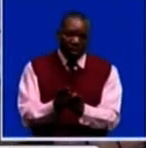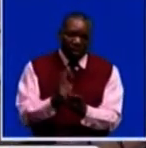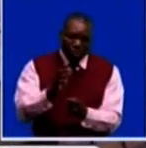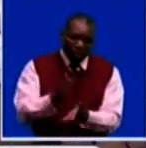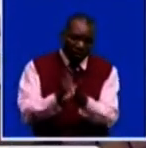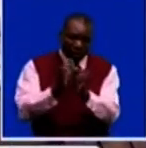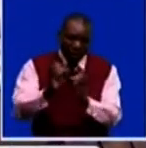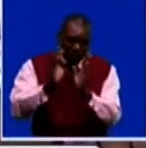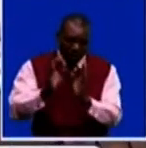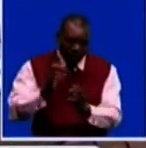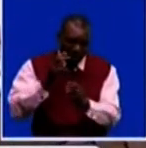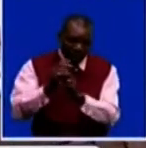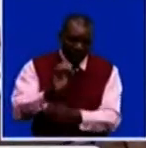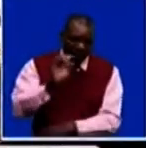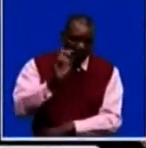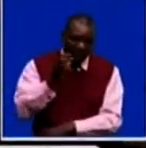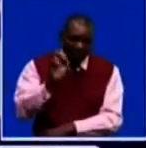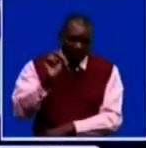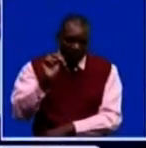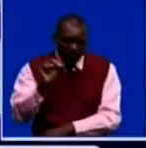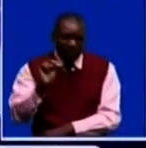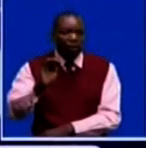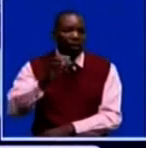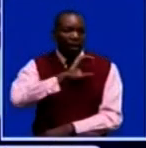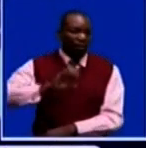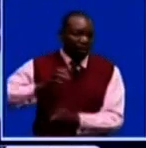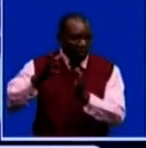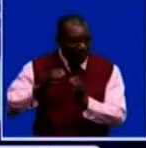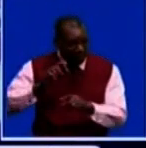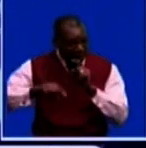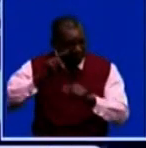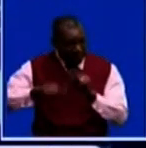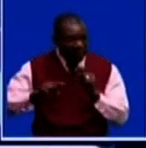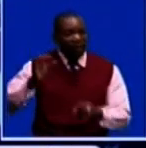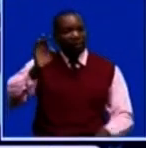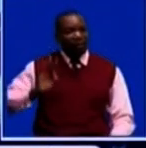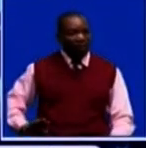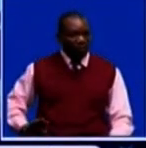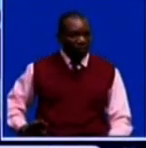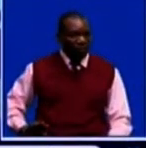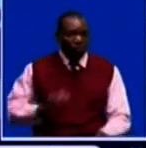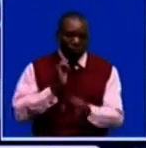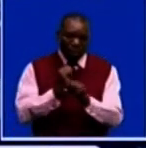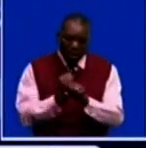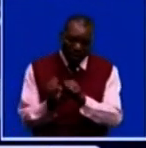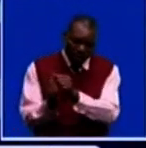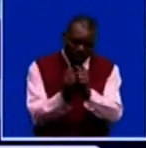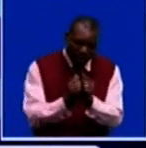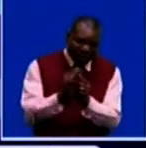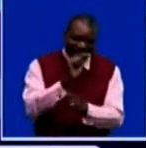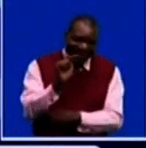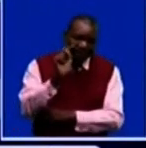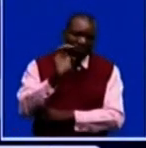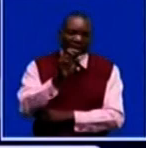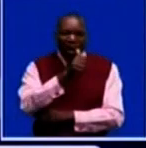Assistant Director Henry Chin said his company seeks friendly and mutually beneficial cooperation with ZNBC and other Zambian